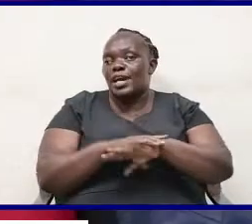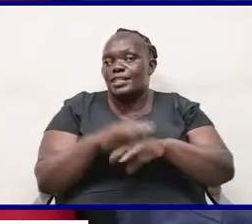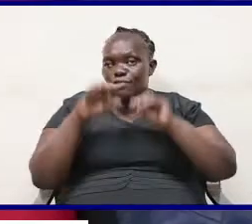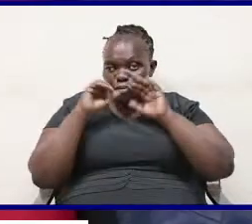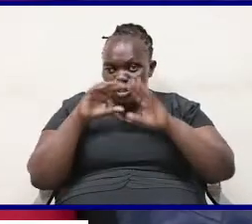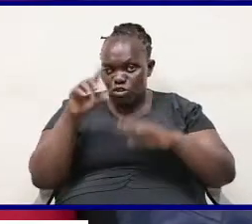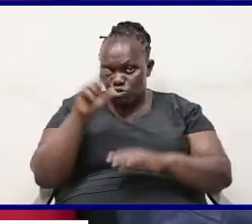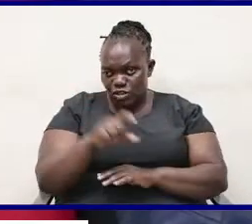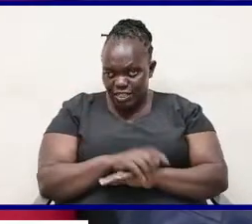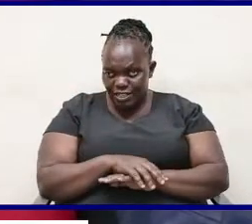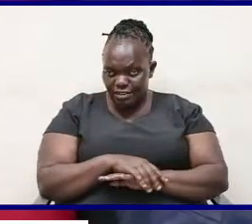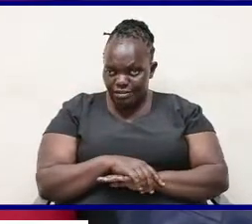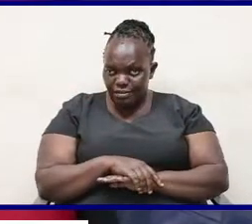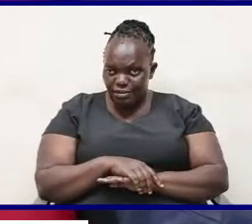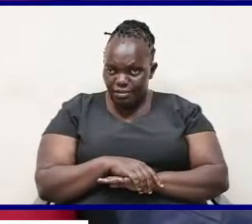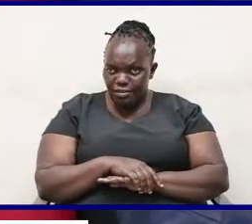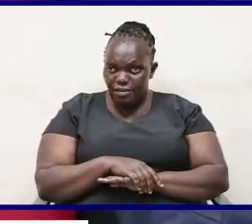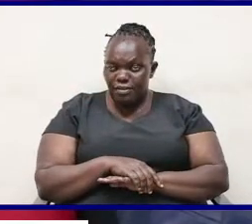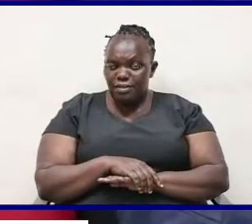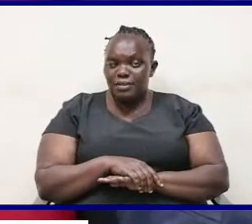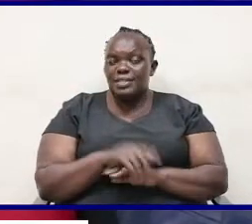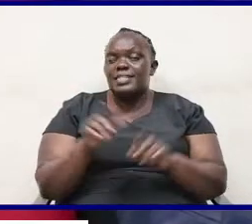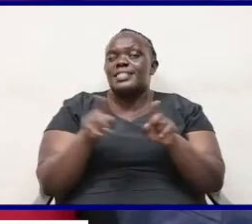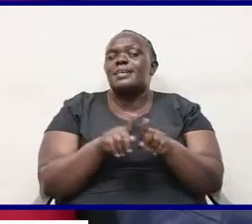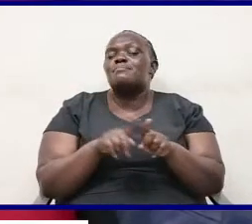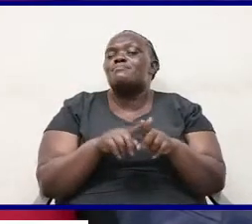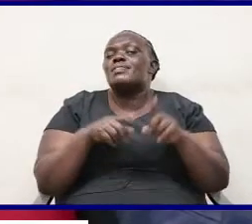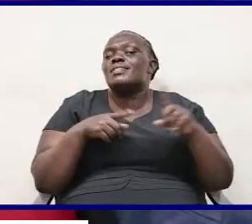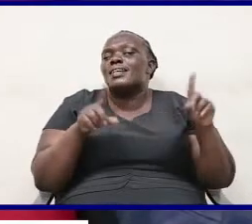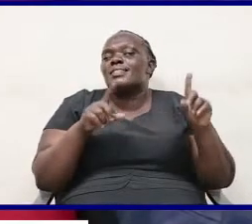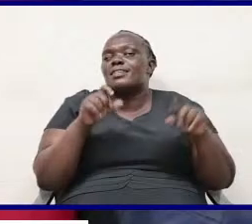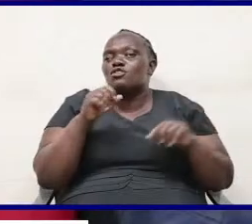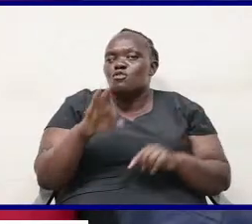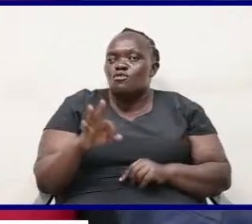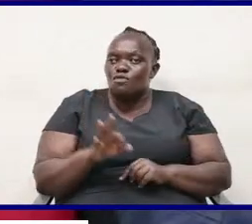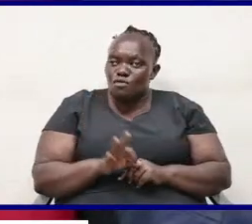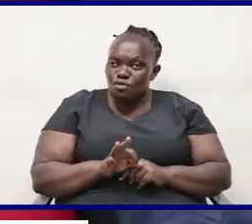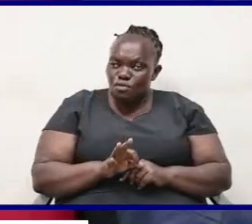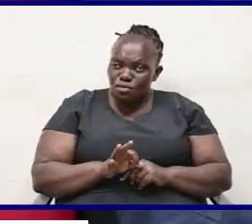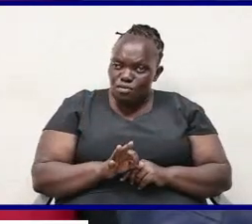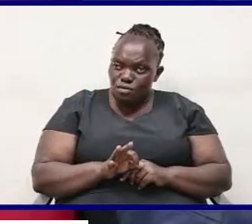need. In terms of success of